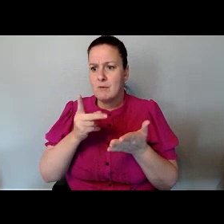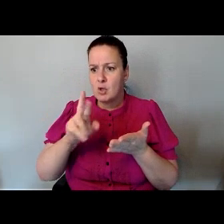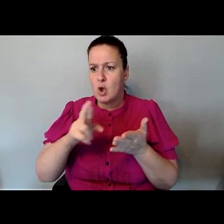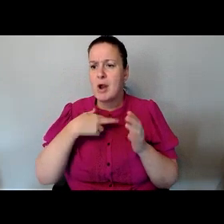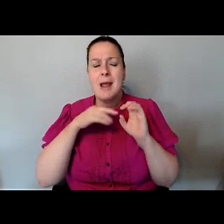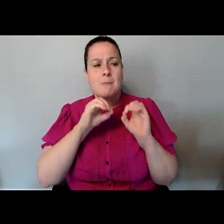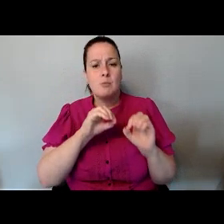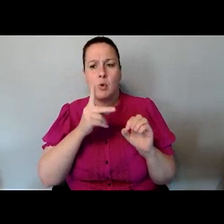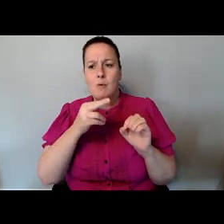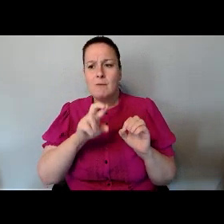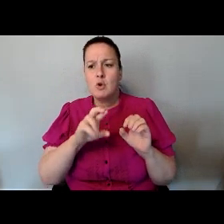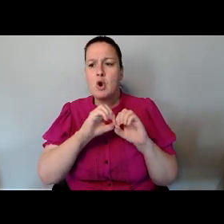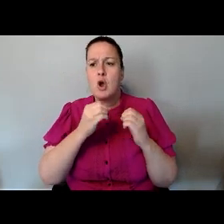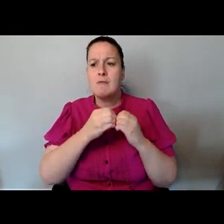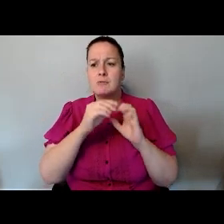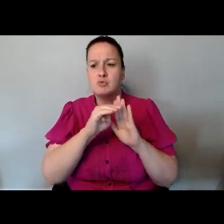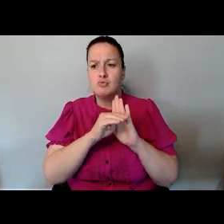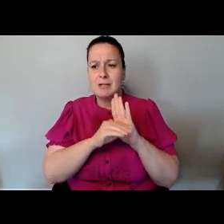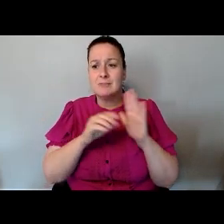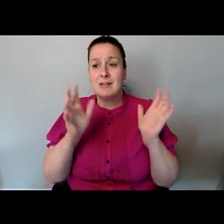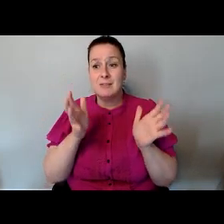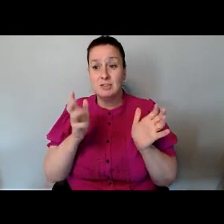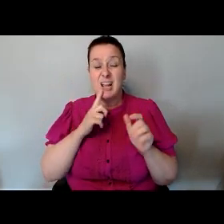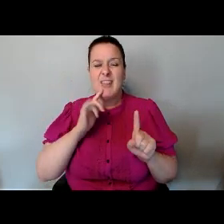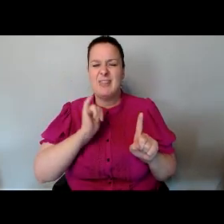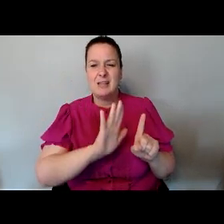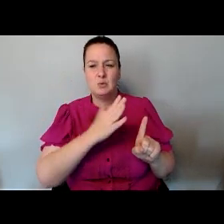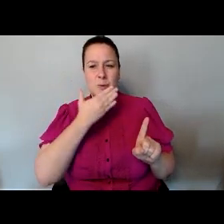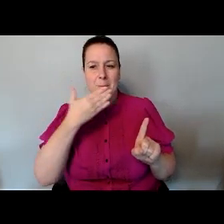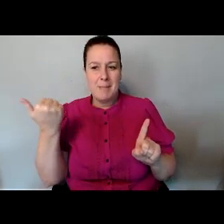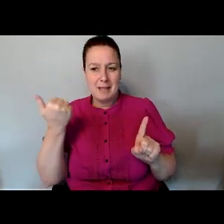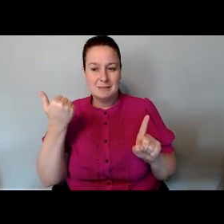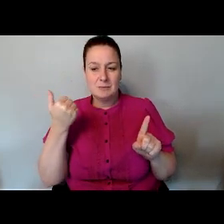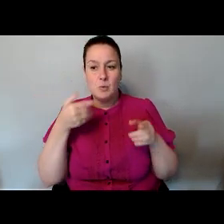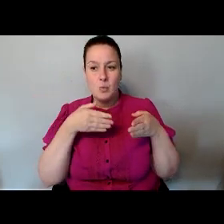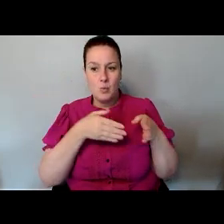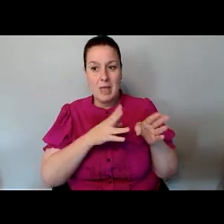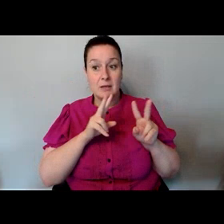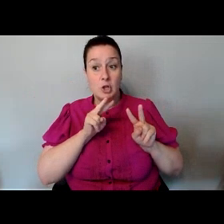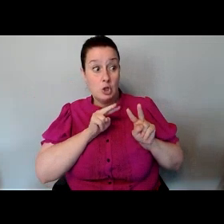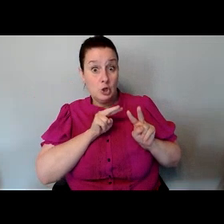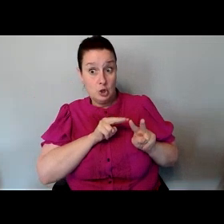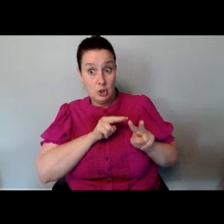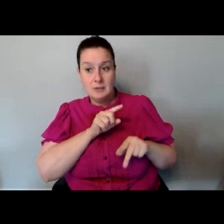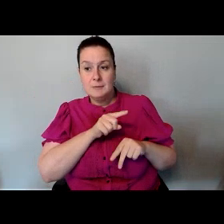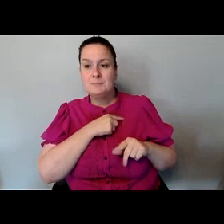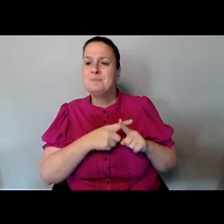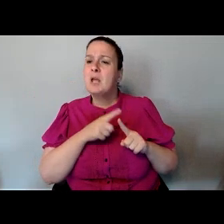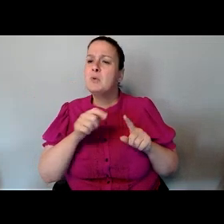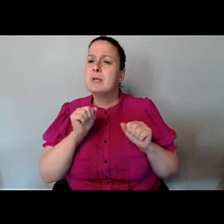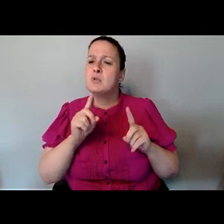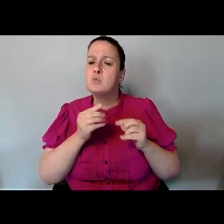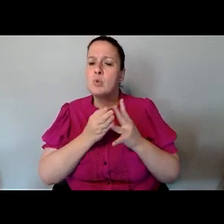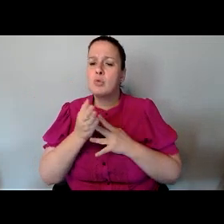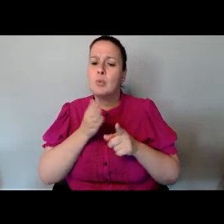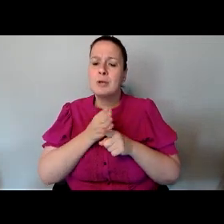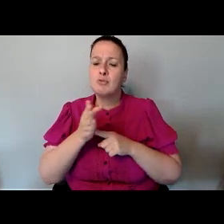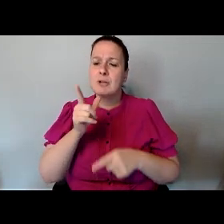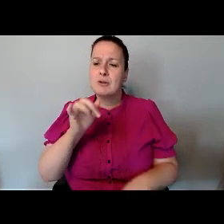office directory into the chat. That would be your best bet, is to look. You can also do it through the CareerLink